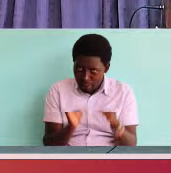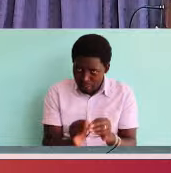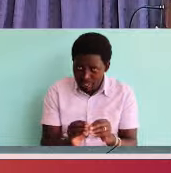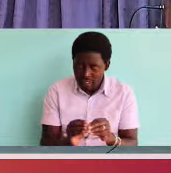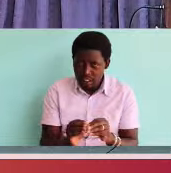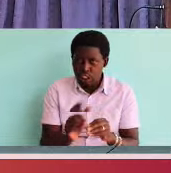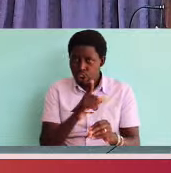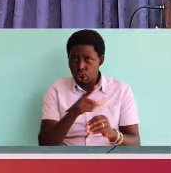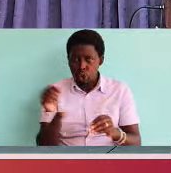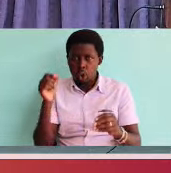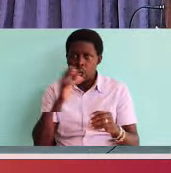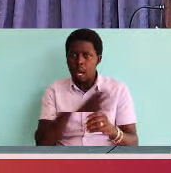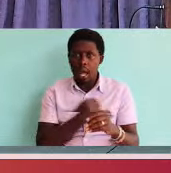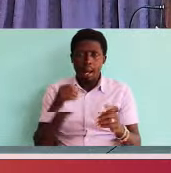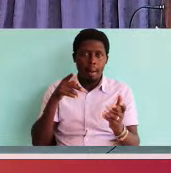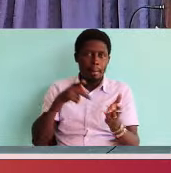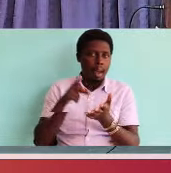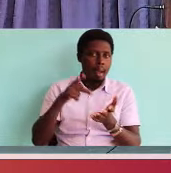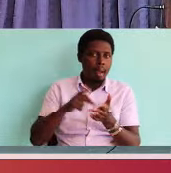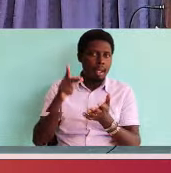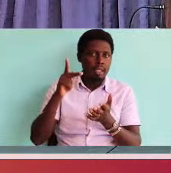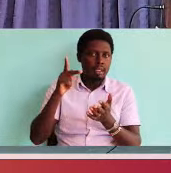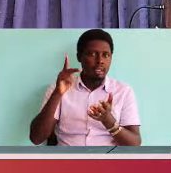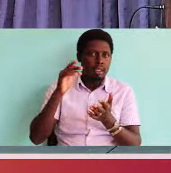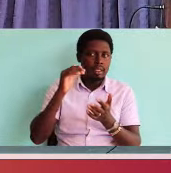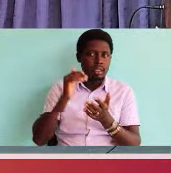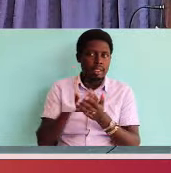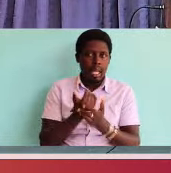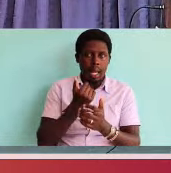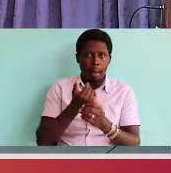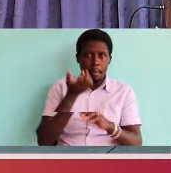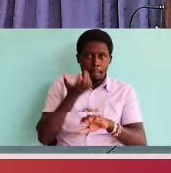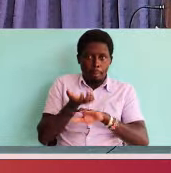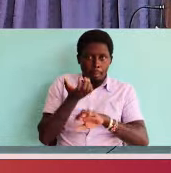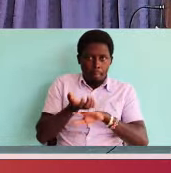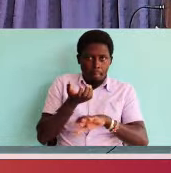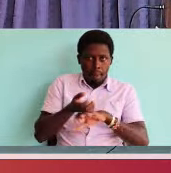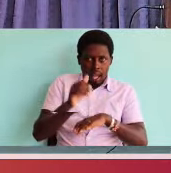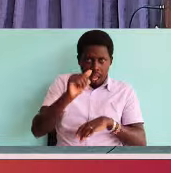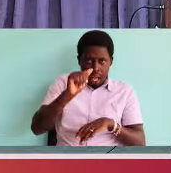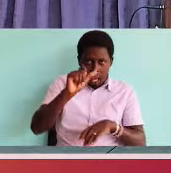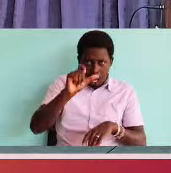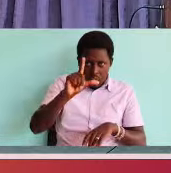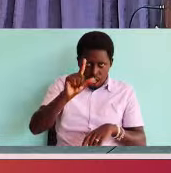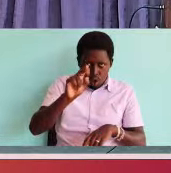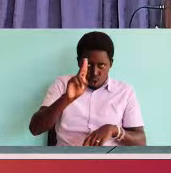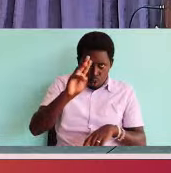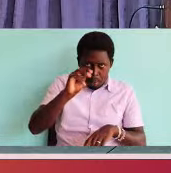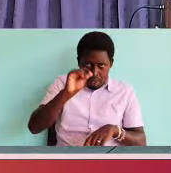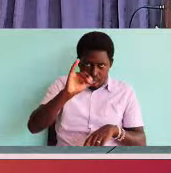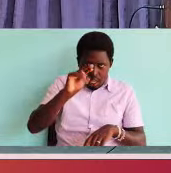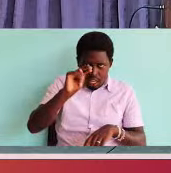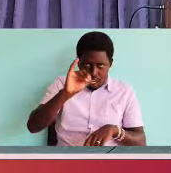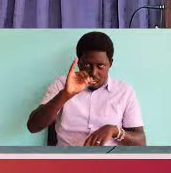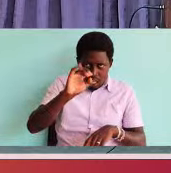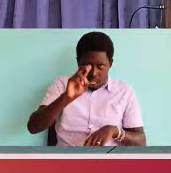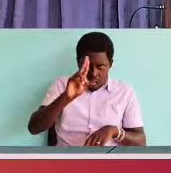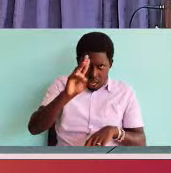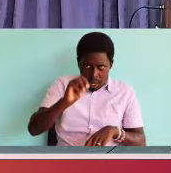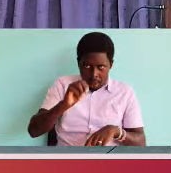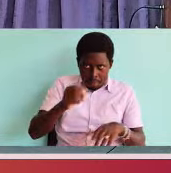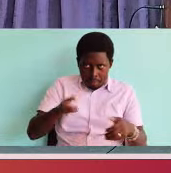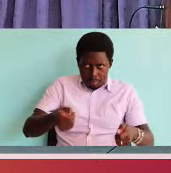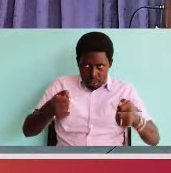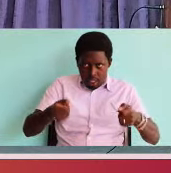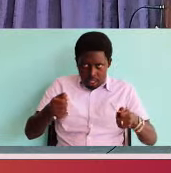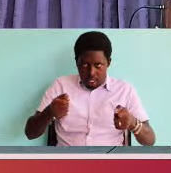and buy some aluminium trays, so that as people